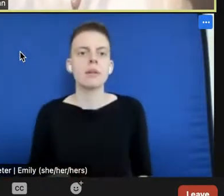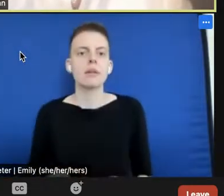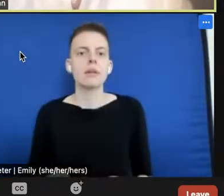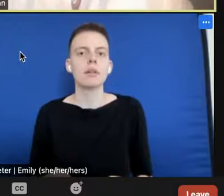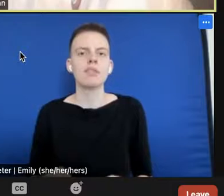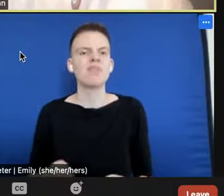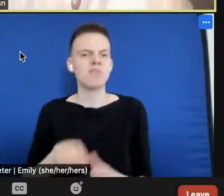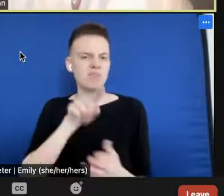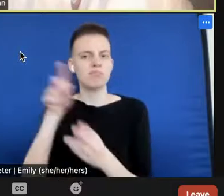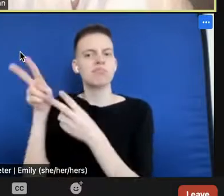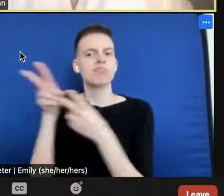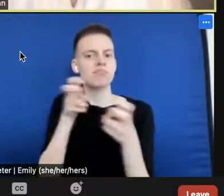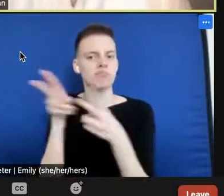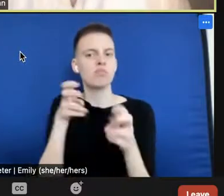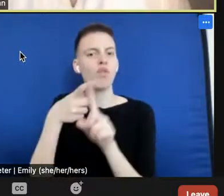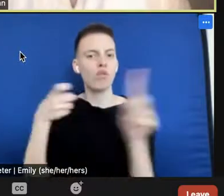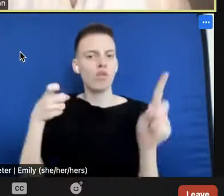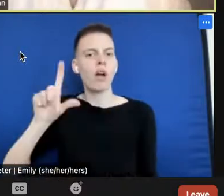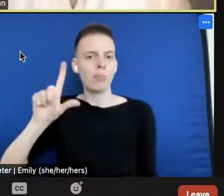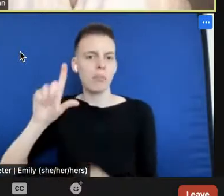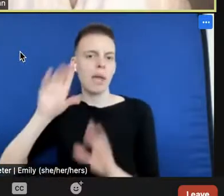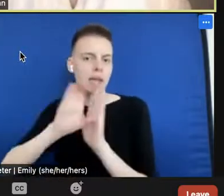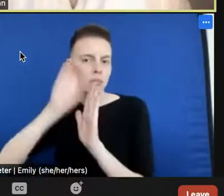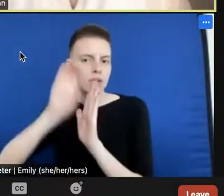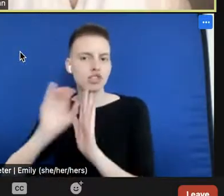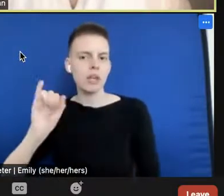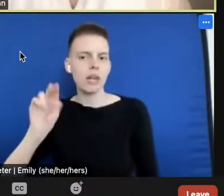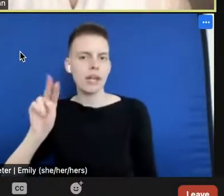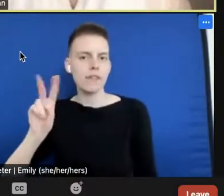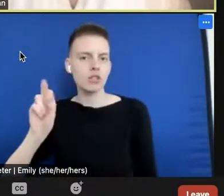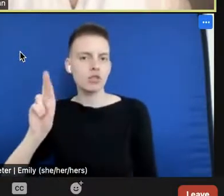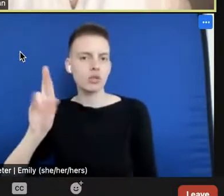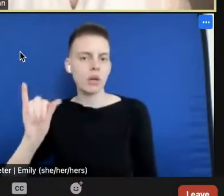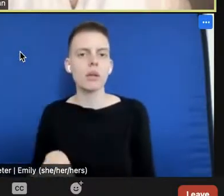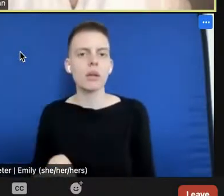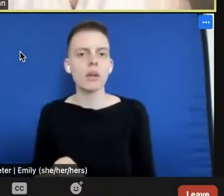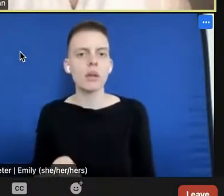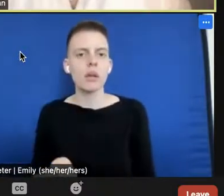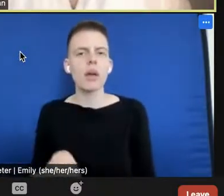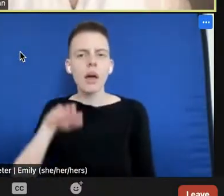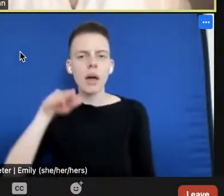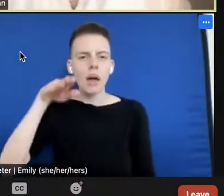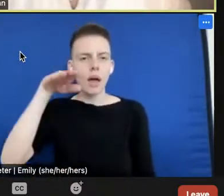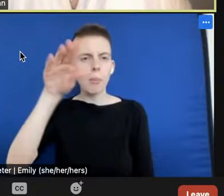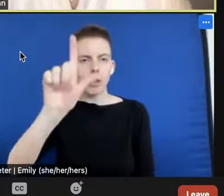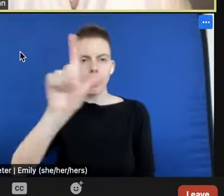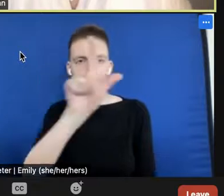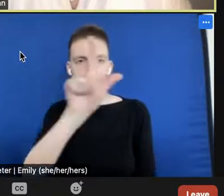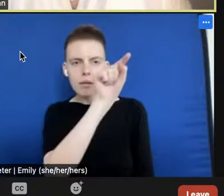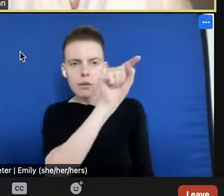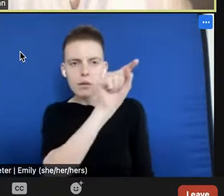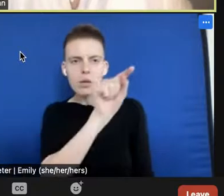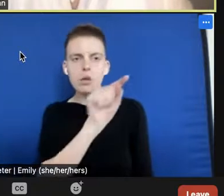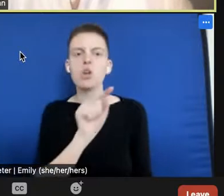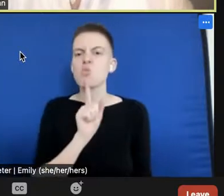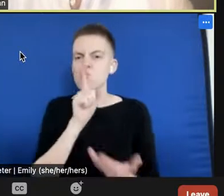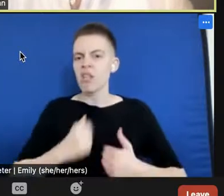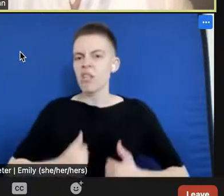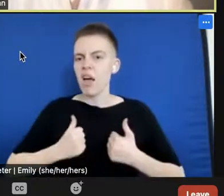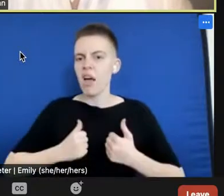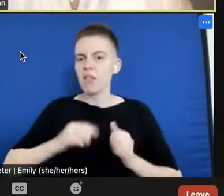inventory, we see that there are, if you look at the upper left, you'll see there's a realistic picture of a cow, a